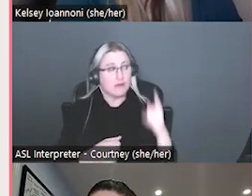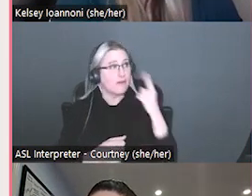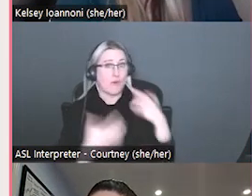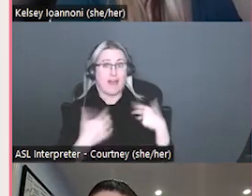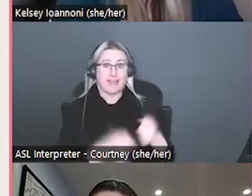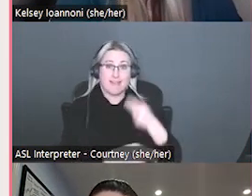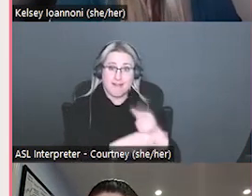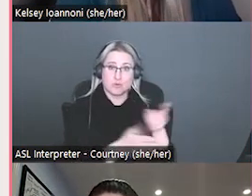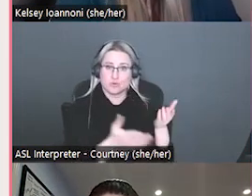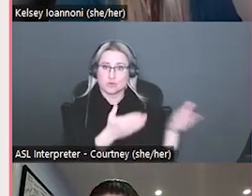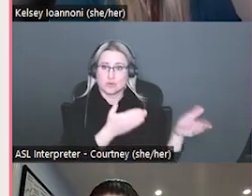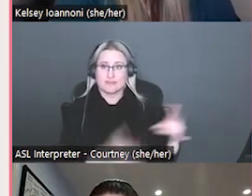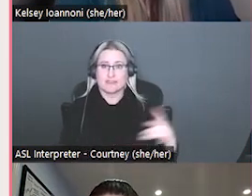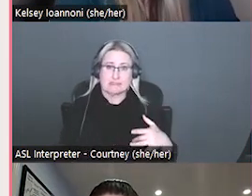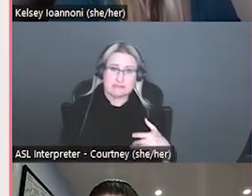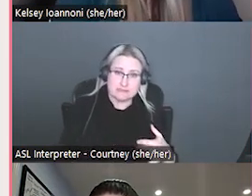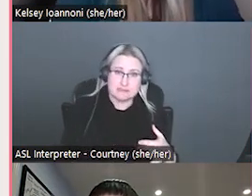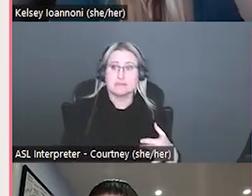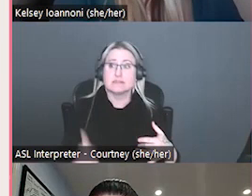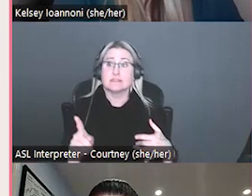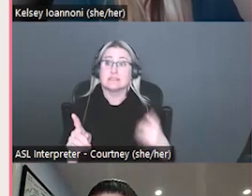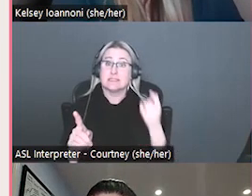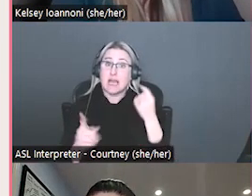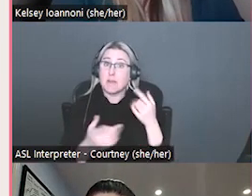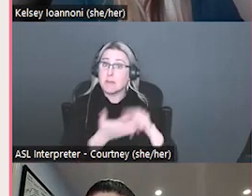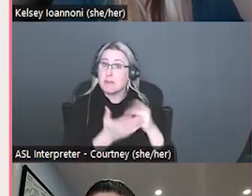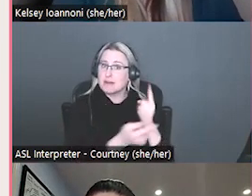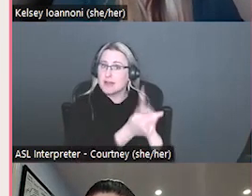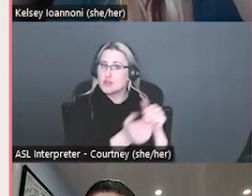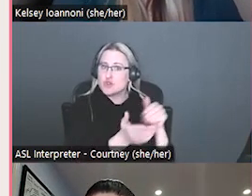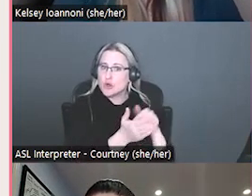health services. And when I say this, I don't just mean seeing the doctor. This